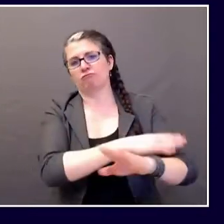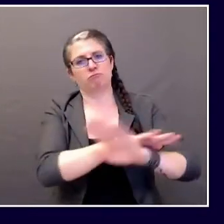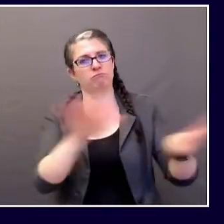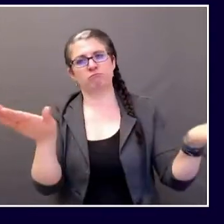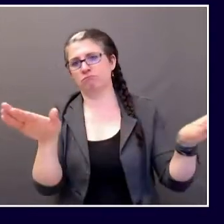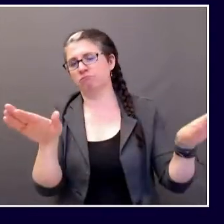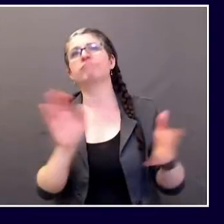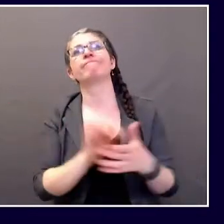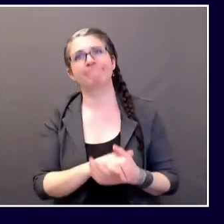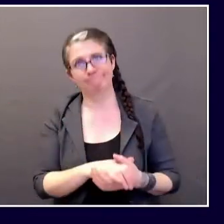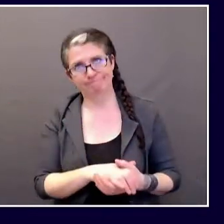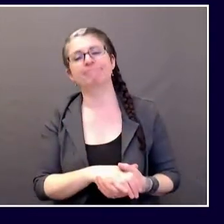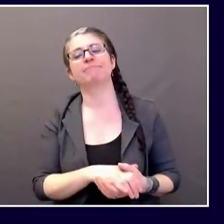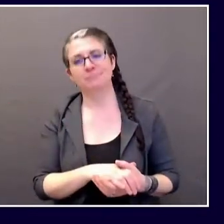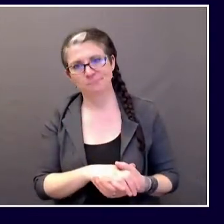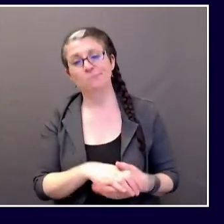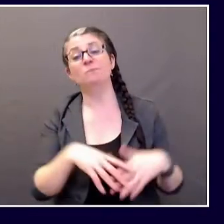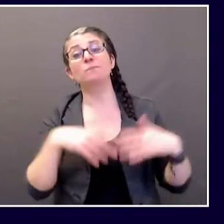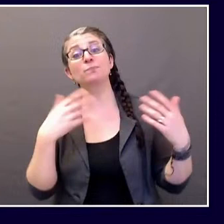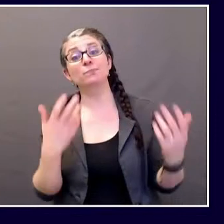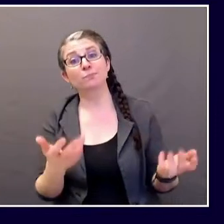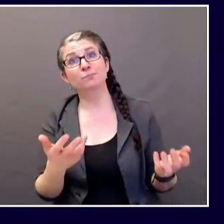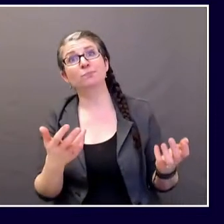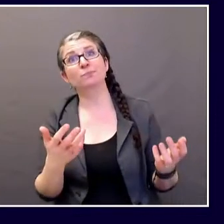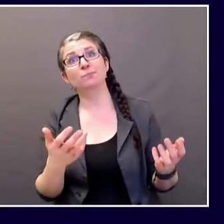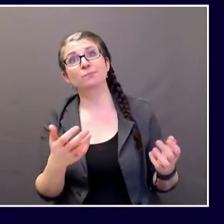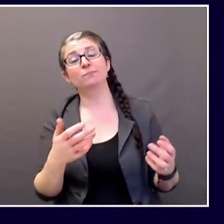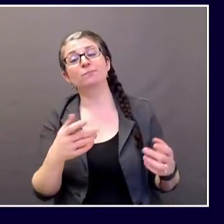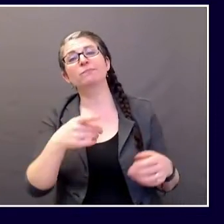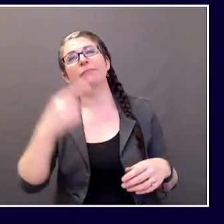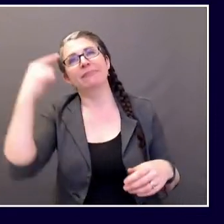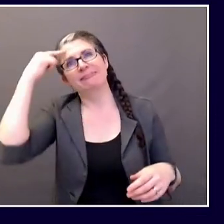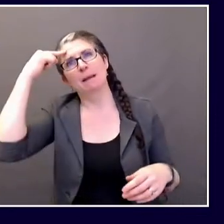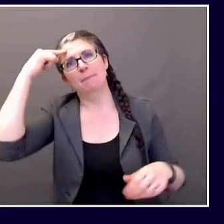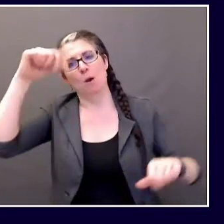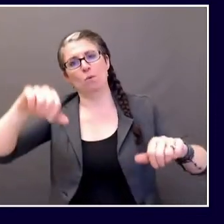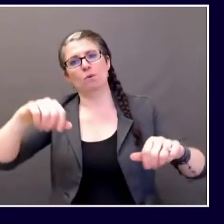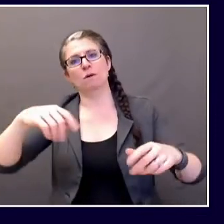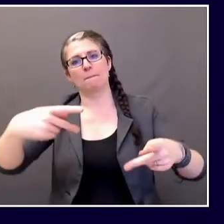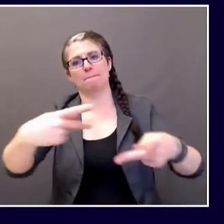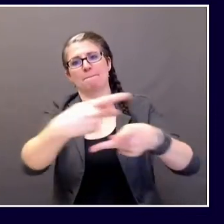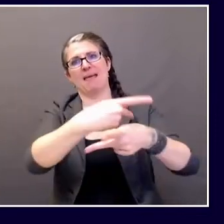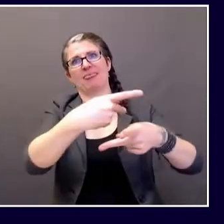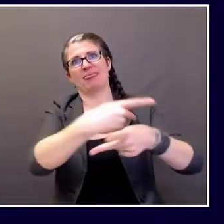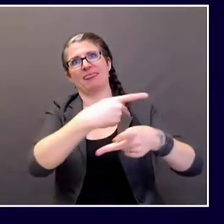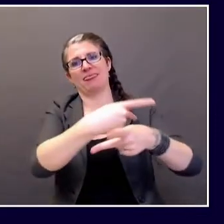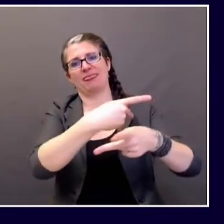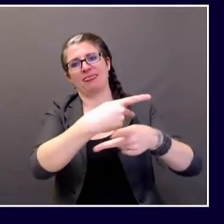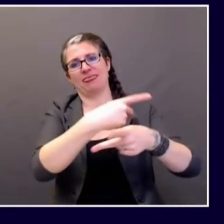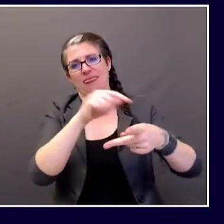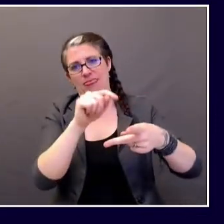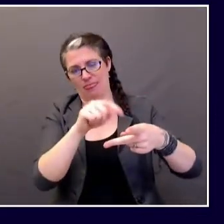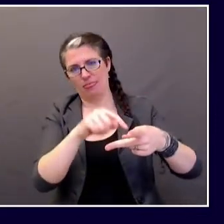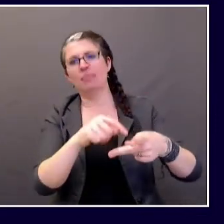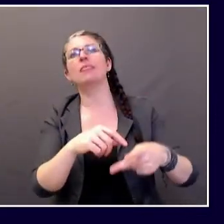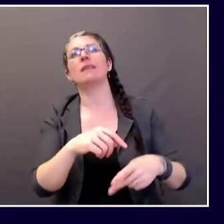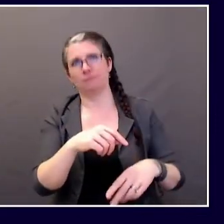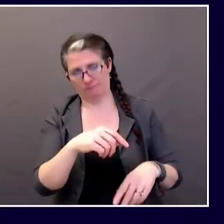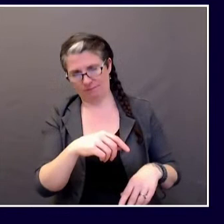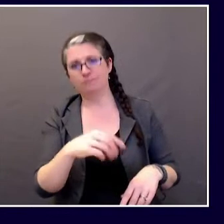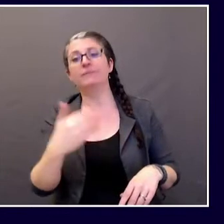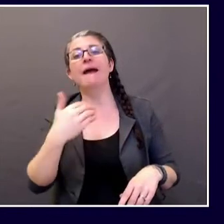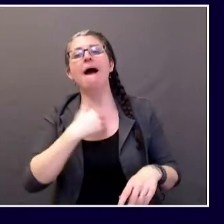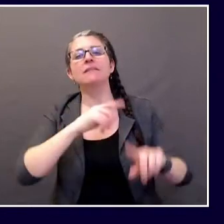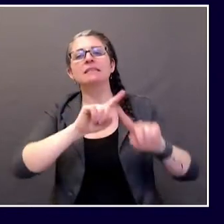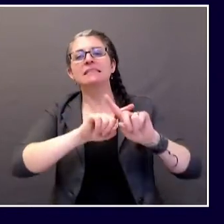dependent variable. That is to say, someone who is of a very advanced age may have 4 or 5 medical conditions.